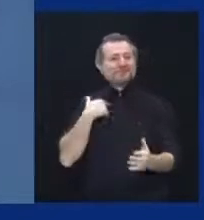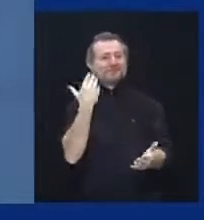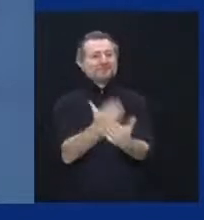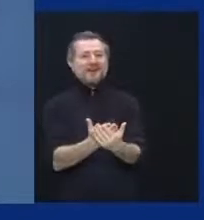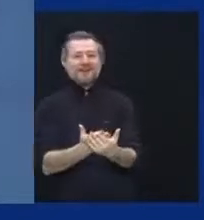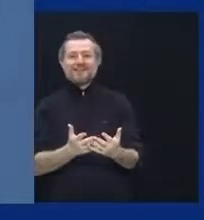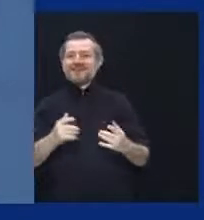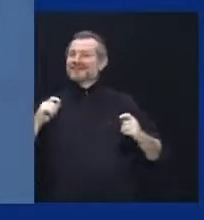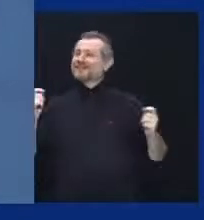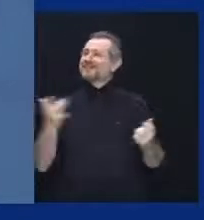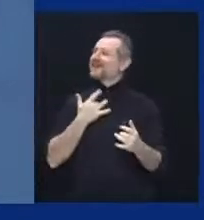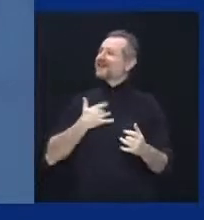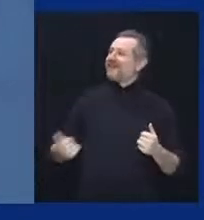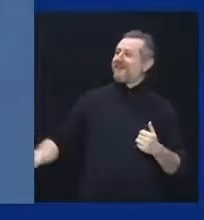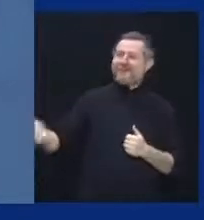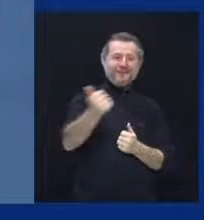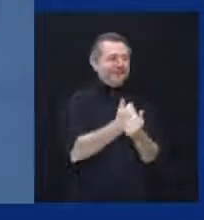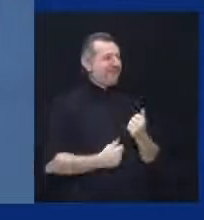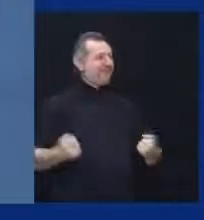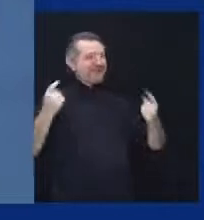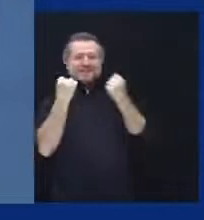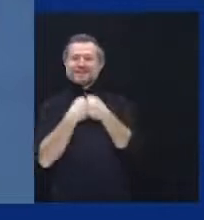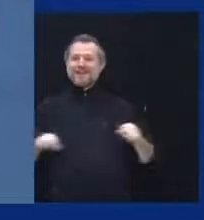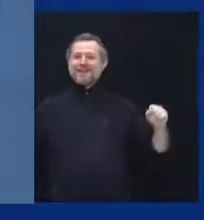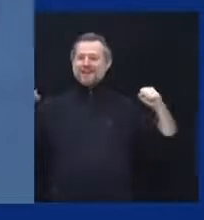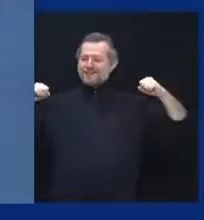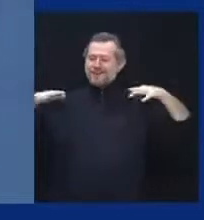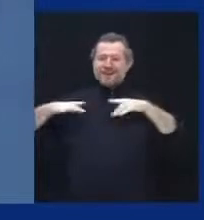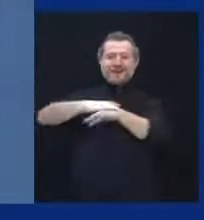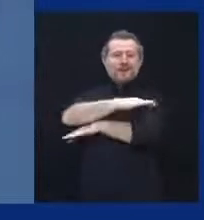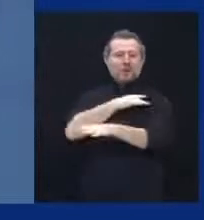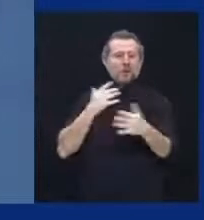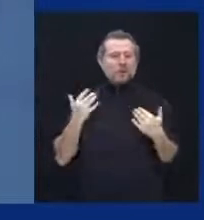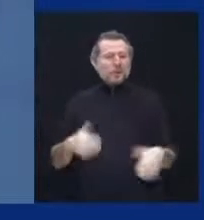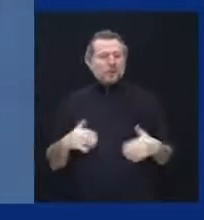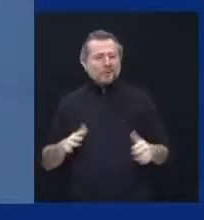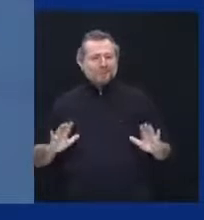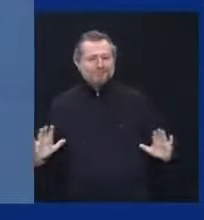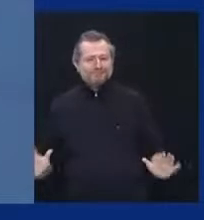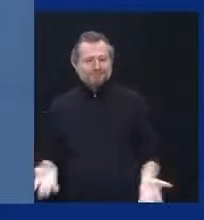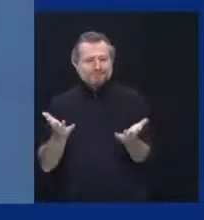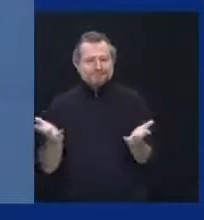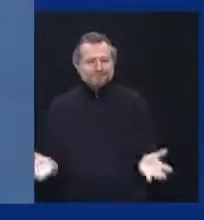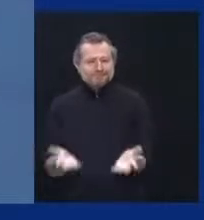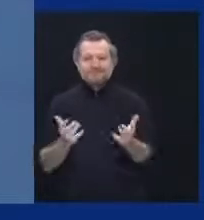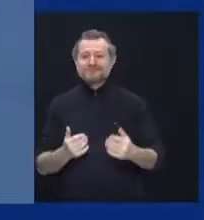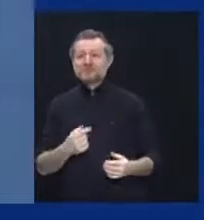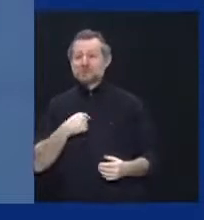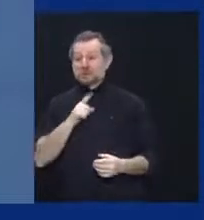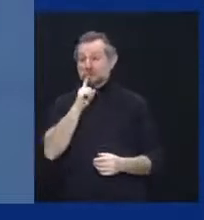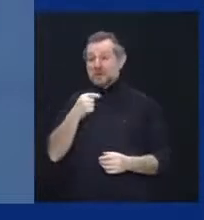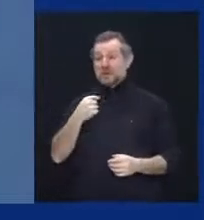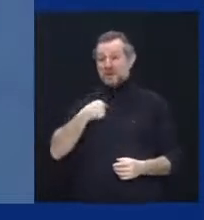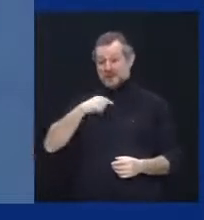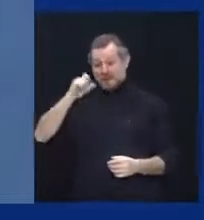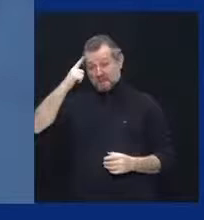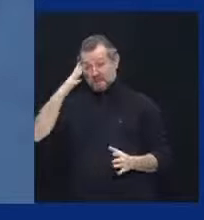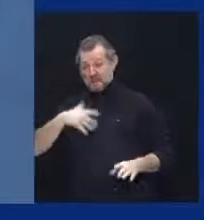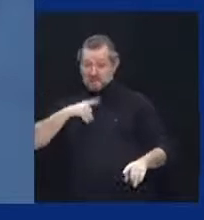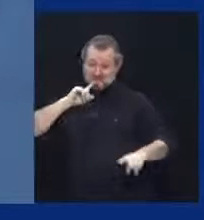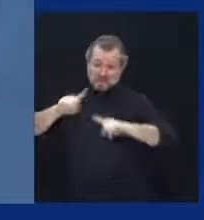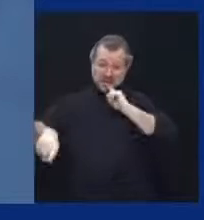safe. Because for a lot of these venues, I don't believe it's about the government restrictions. I believe if I said